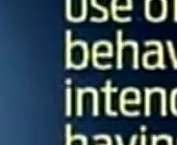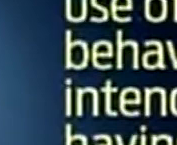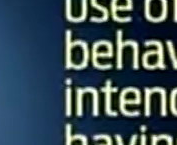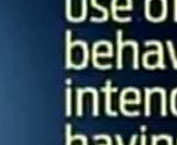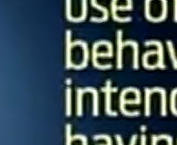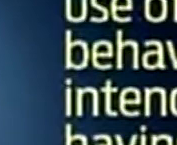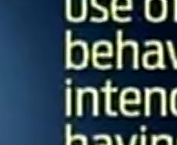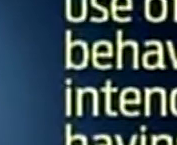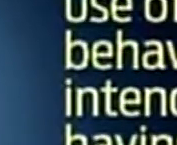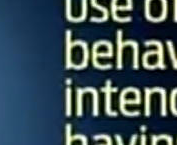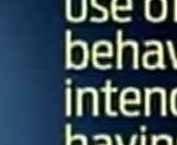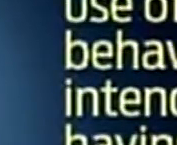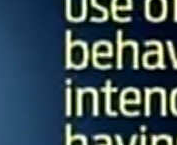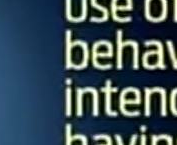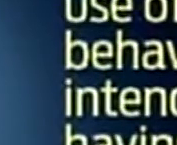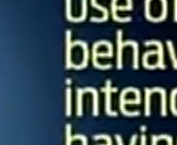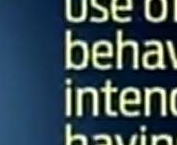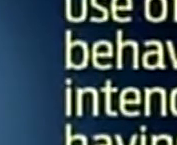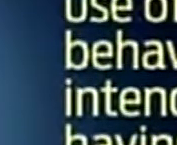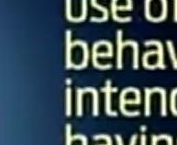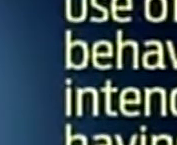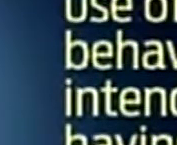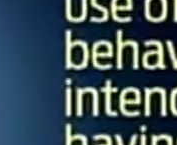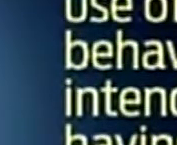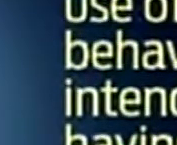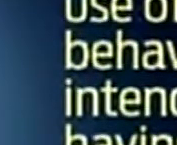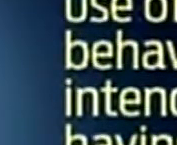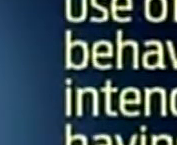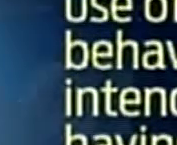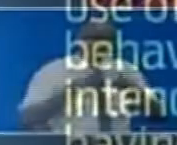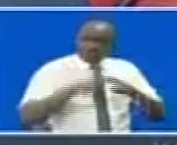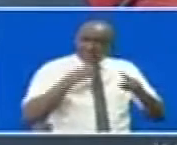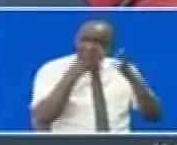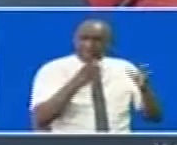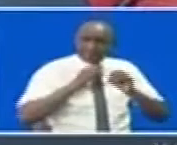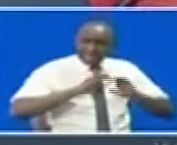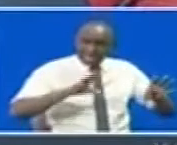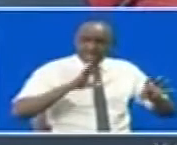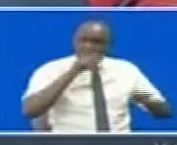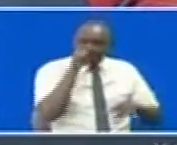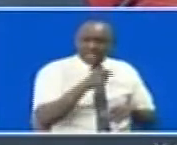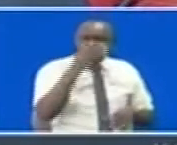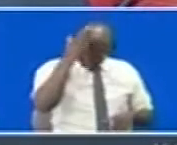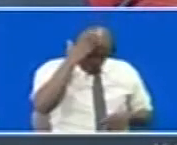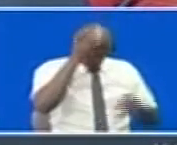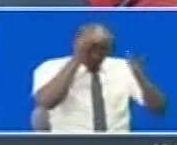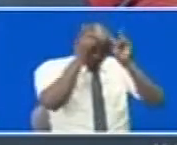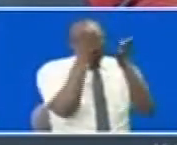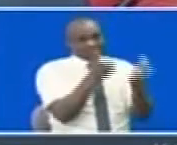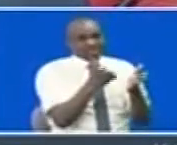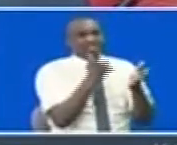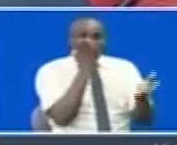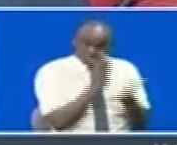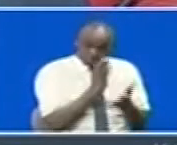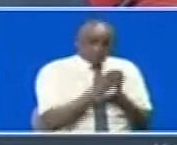Right. When the genocide happened, we got to know who the cockroaches were, and they were